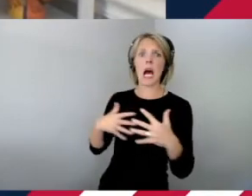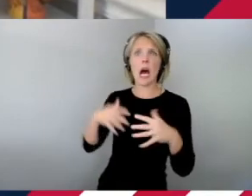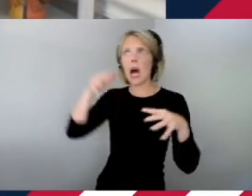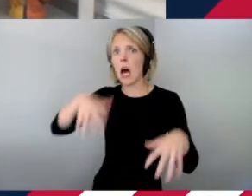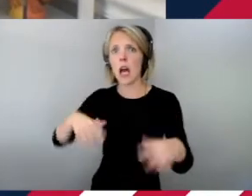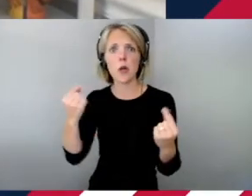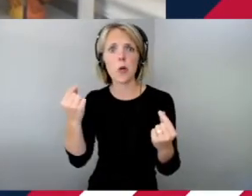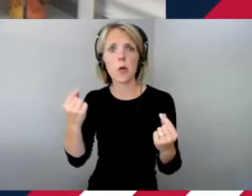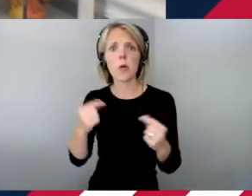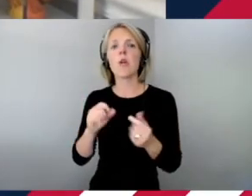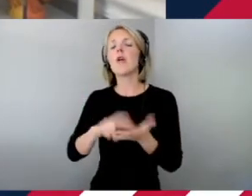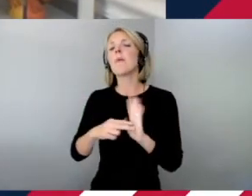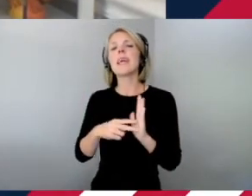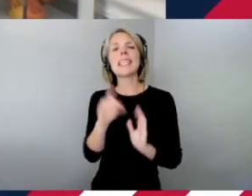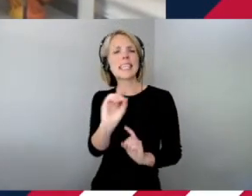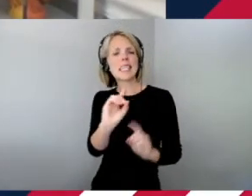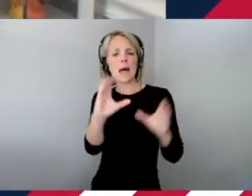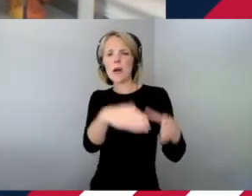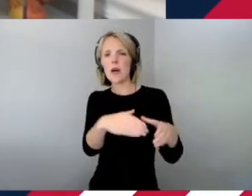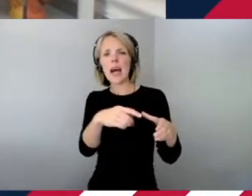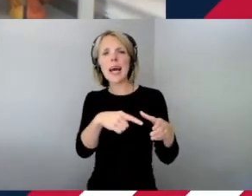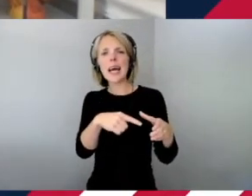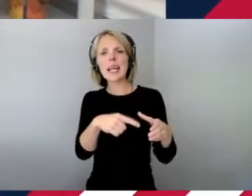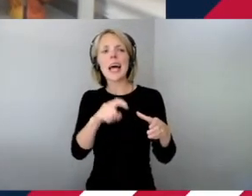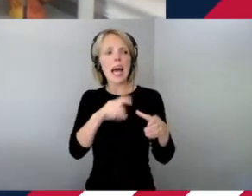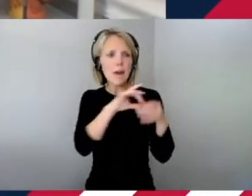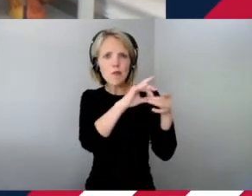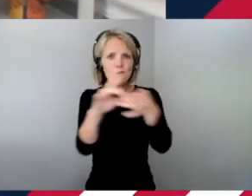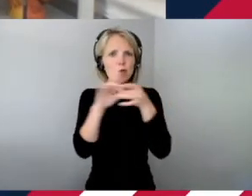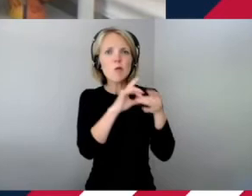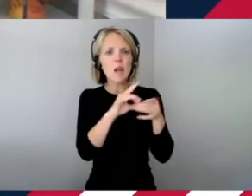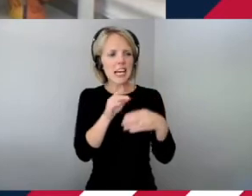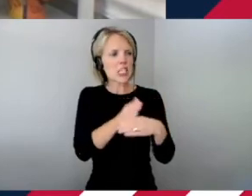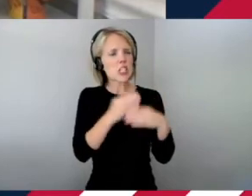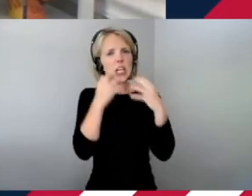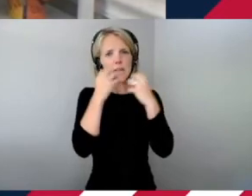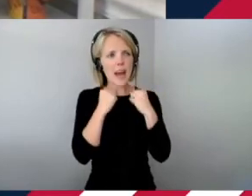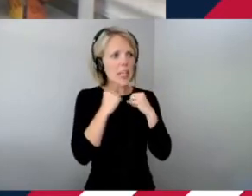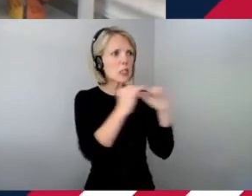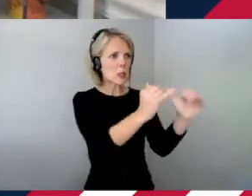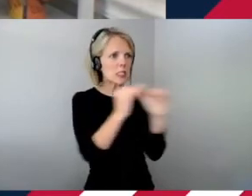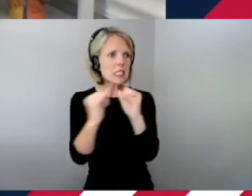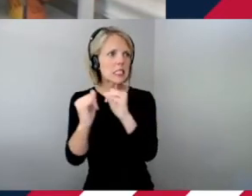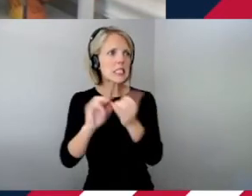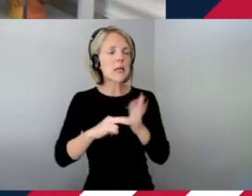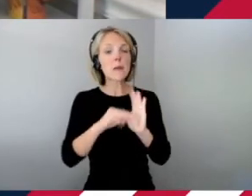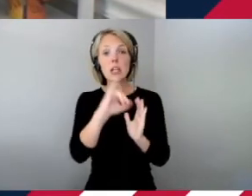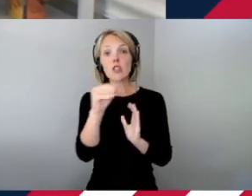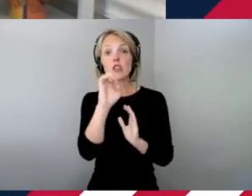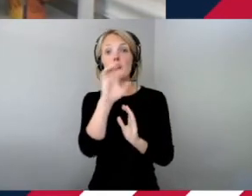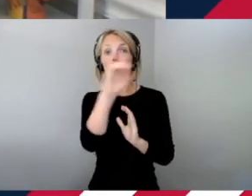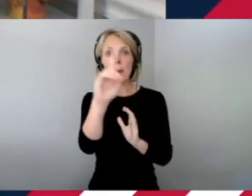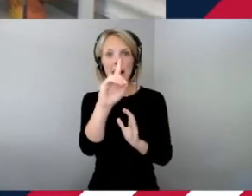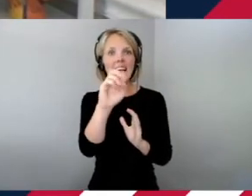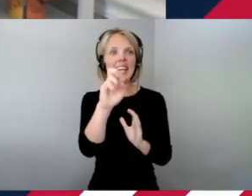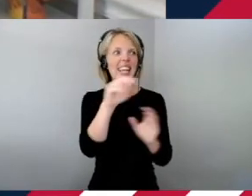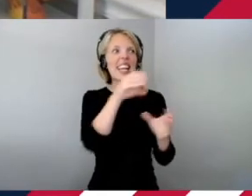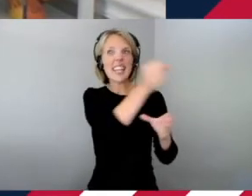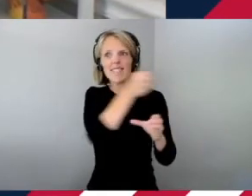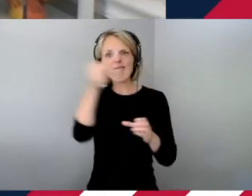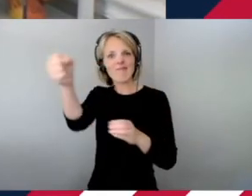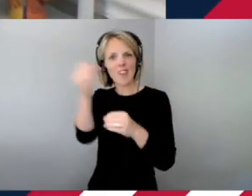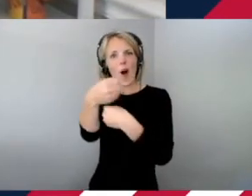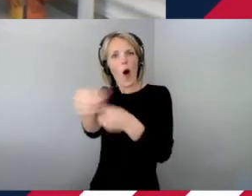As Democrats, we have to unite around our shared values by putting Joe Biden in the Oval Office and